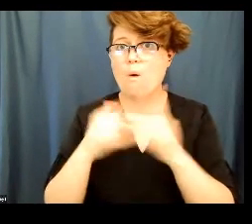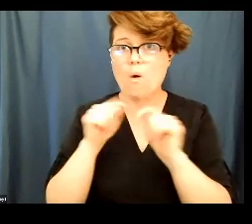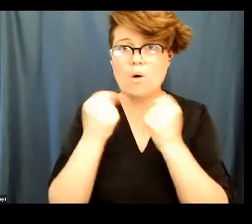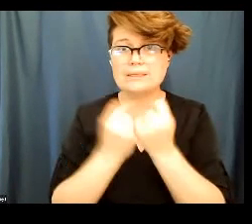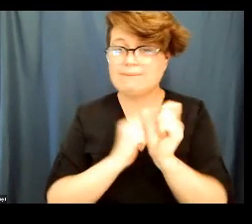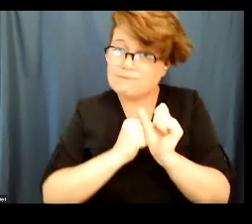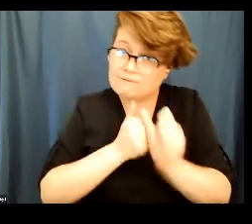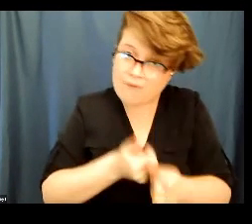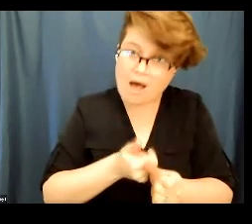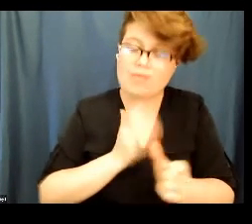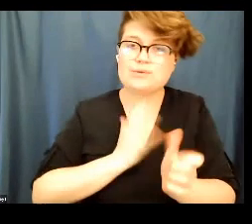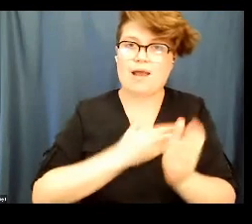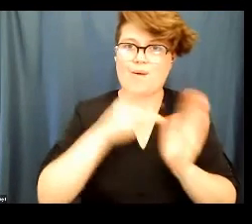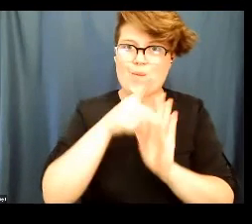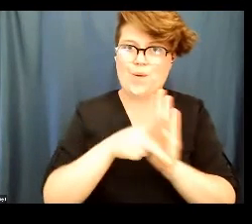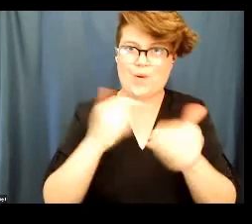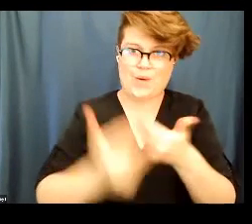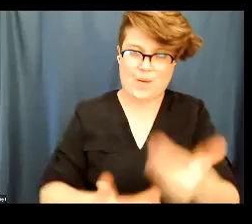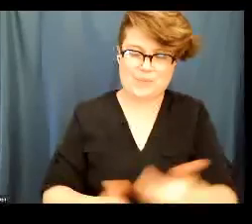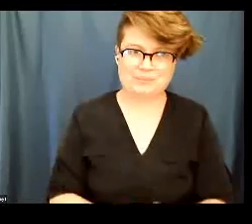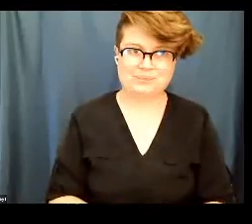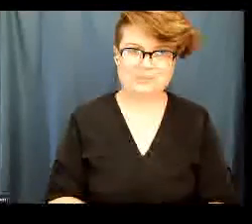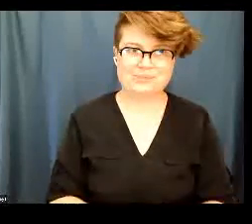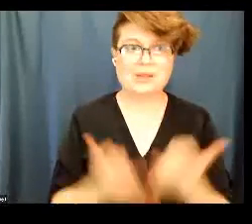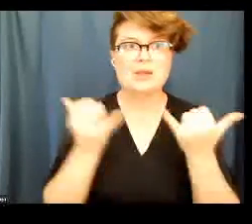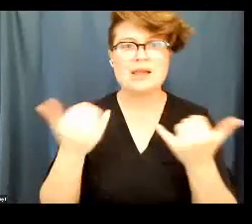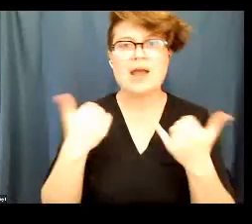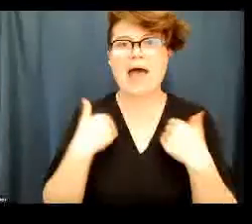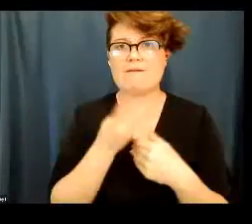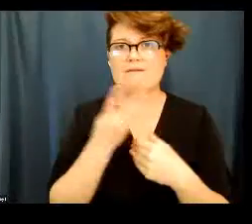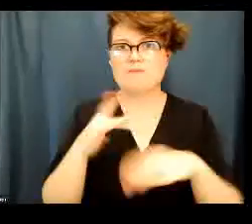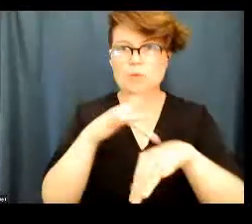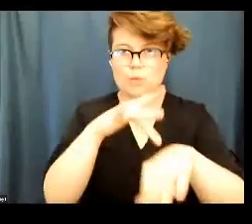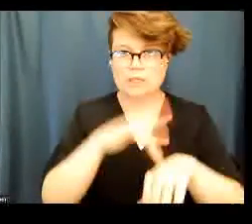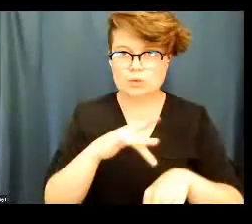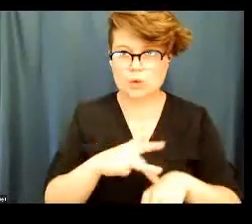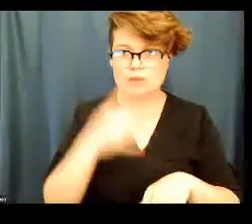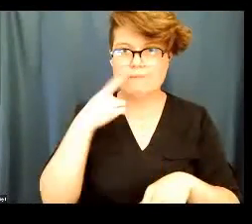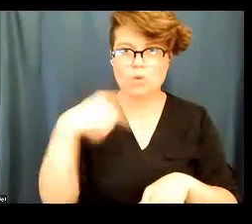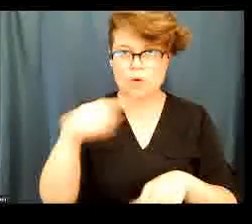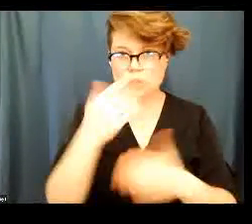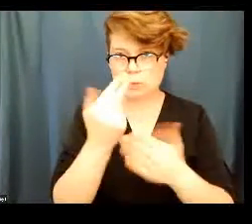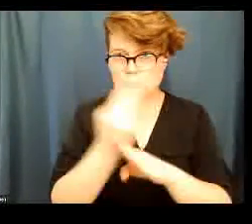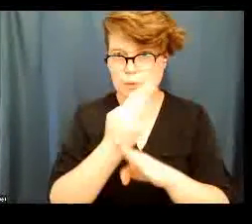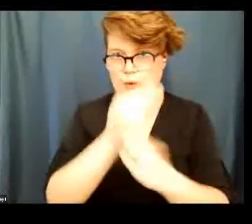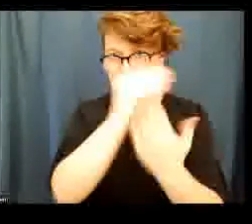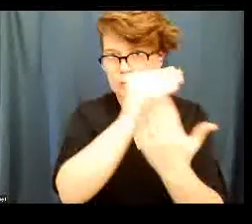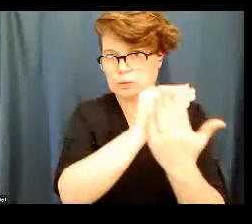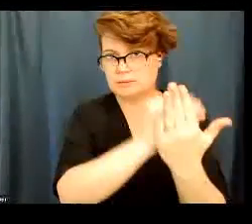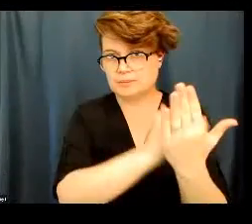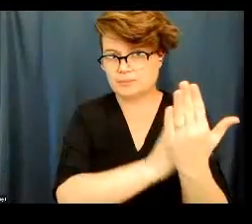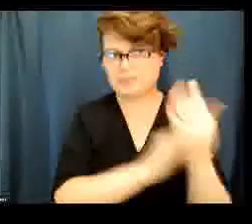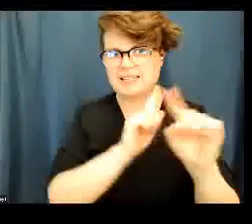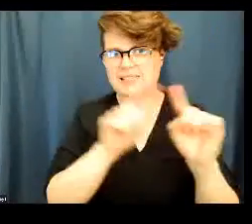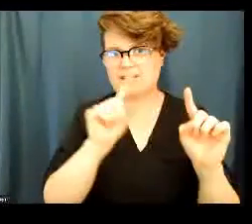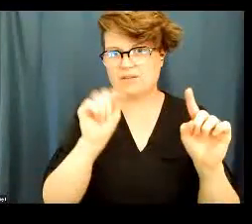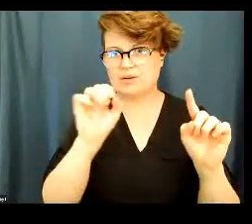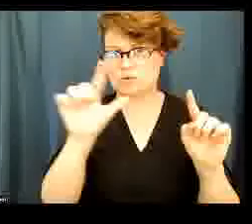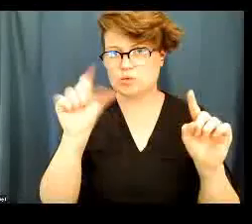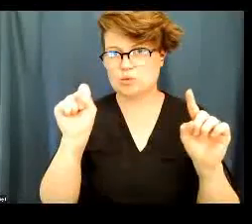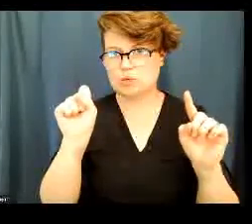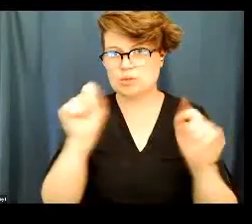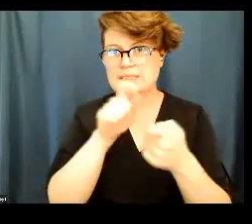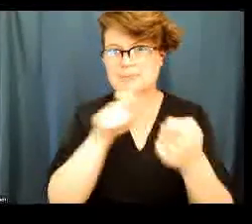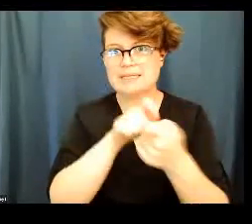All right, so now I have some resources for you all to use. So I have some tools here that are specific